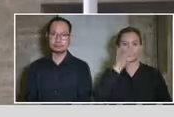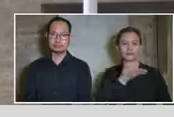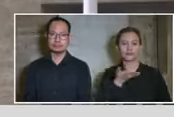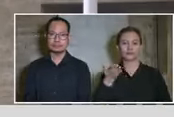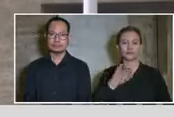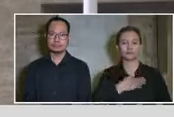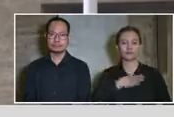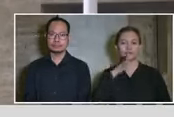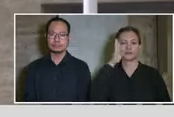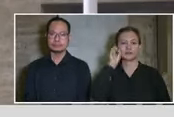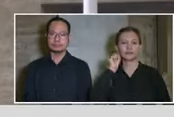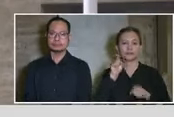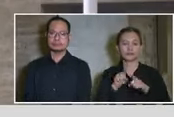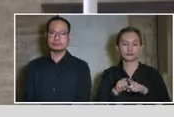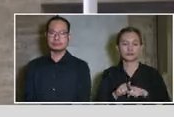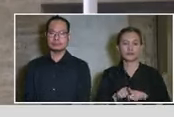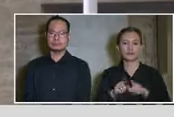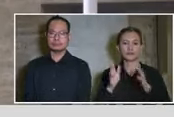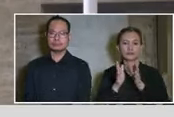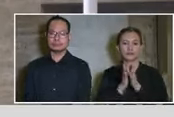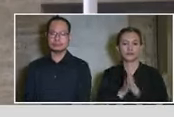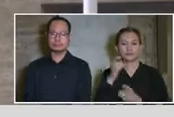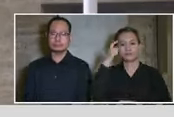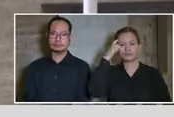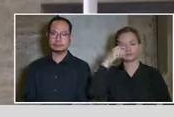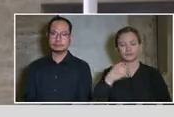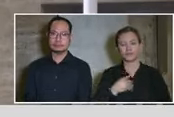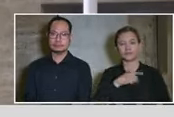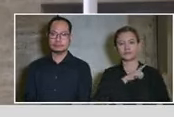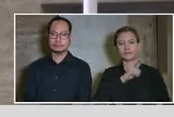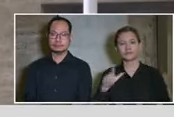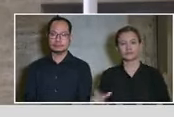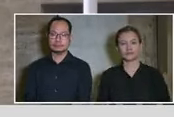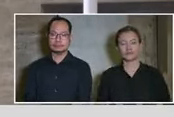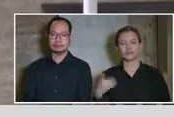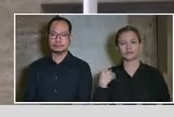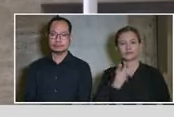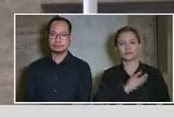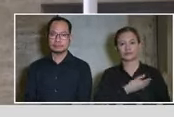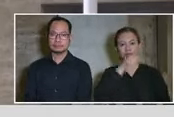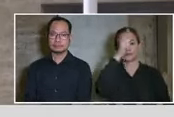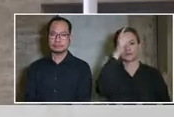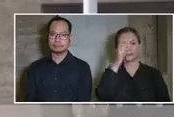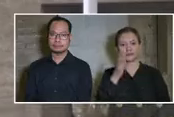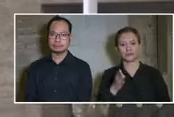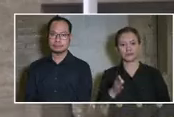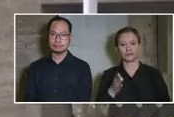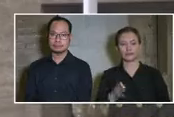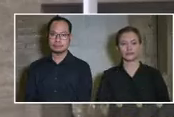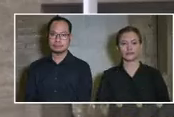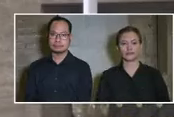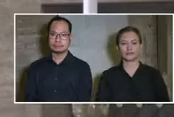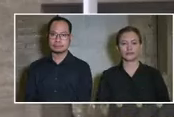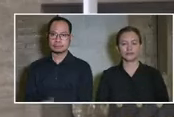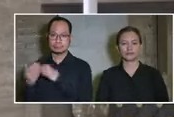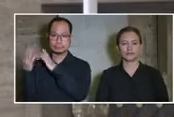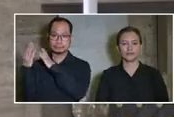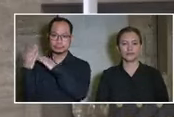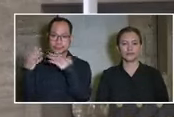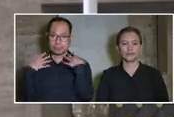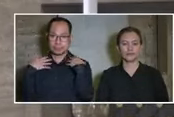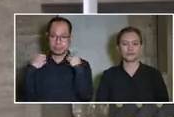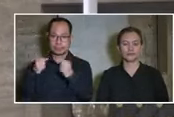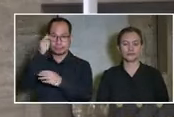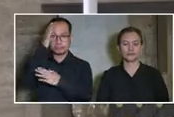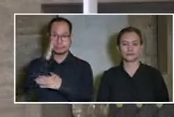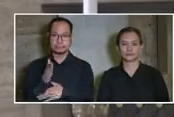you, my brothers and sisters, to pray for me to the Lord our God. May Almighty